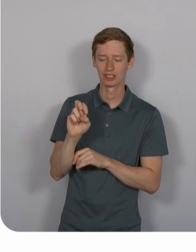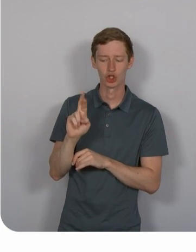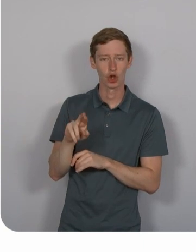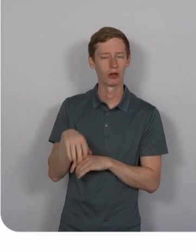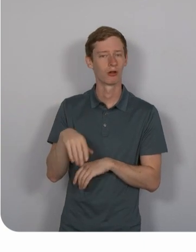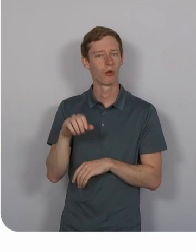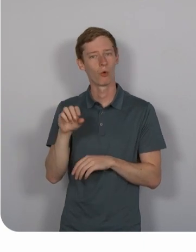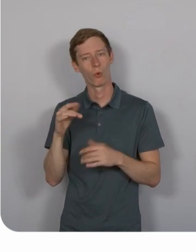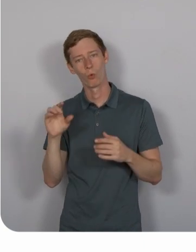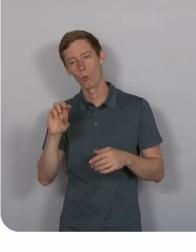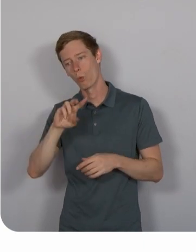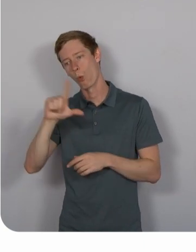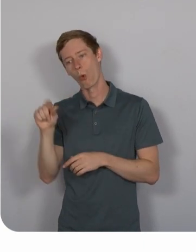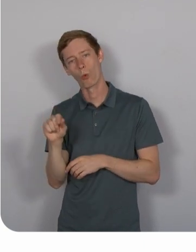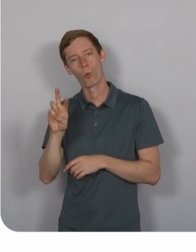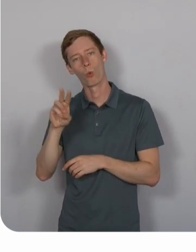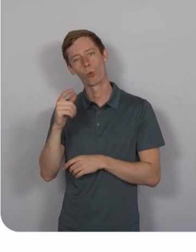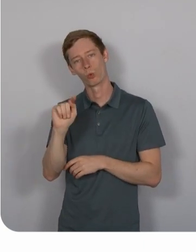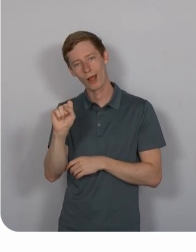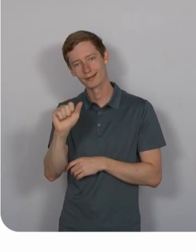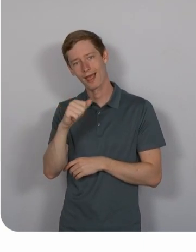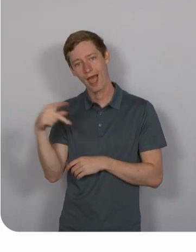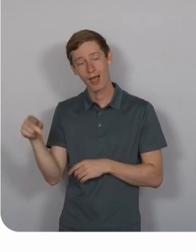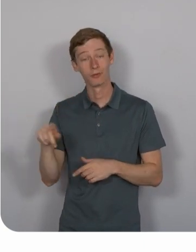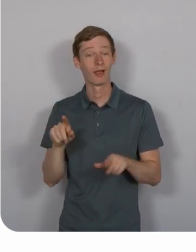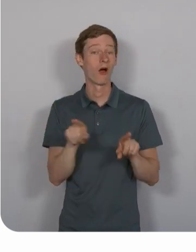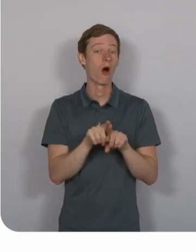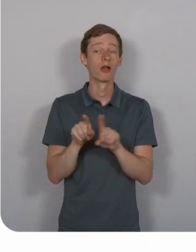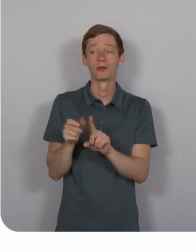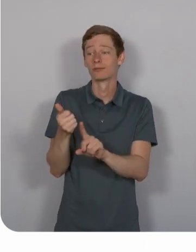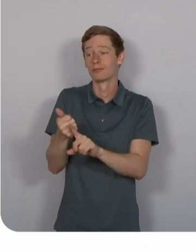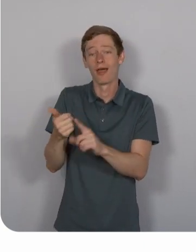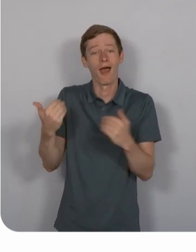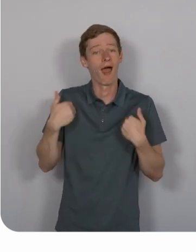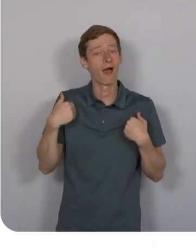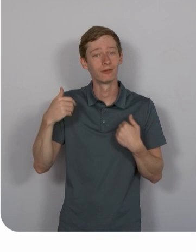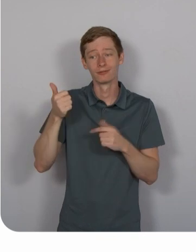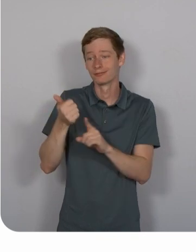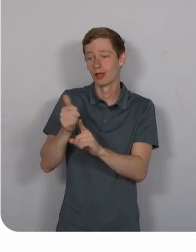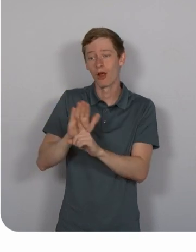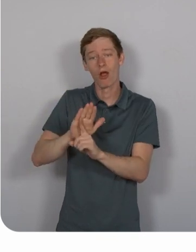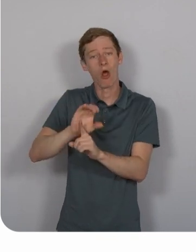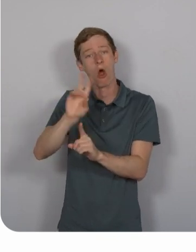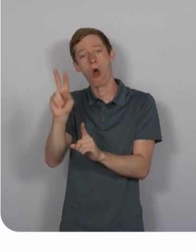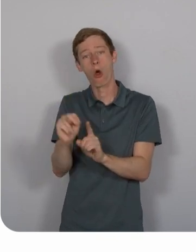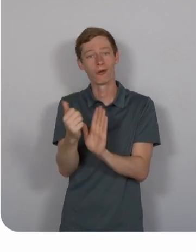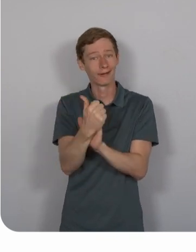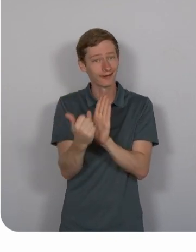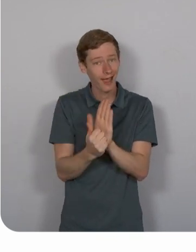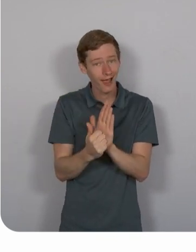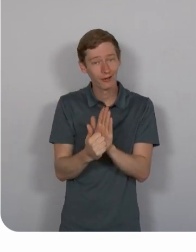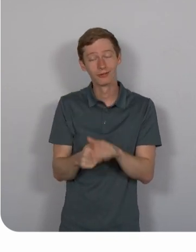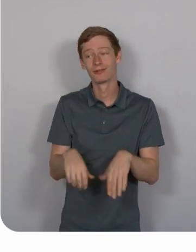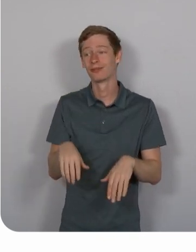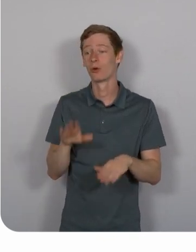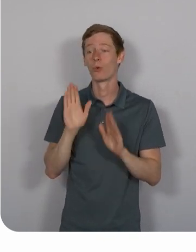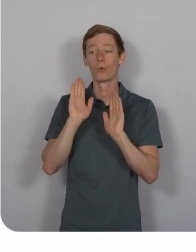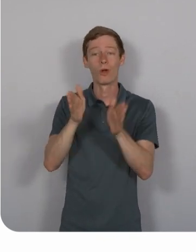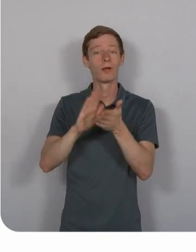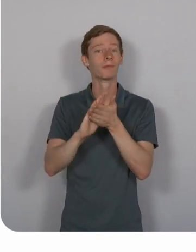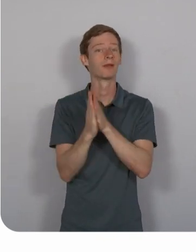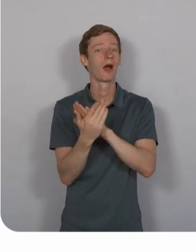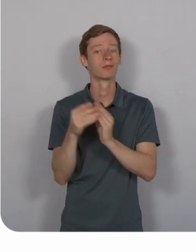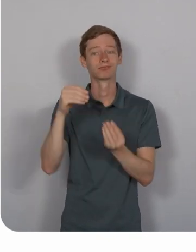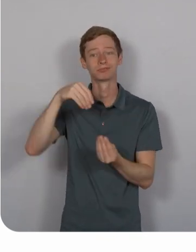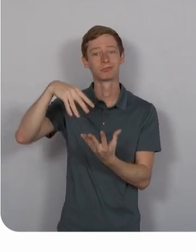to have profiles in Instagram and Facebook, and you'll be able to interact with them, and eventually they're going to be embodied as avatars